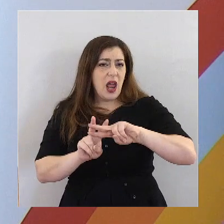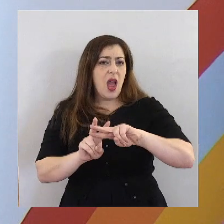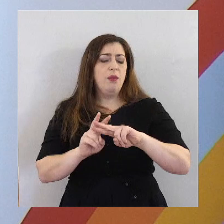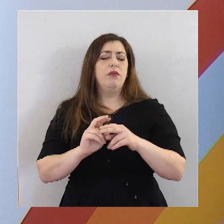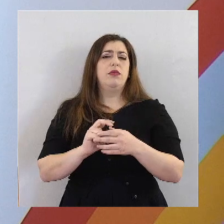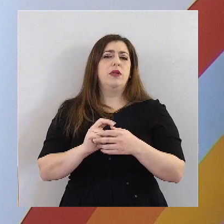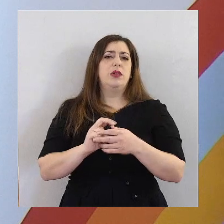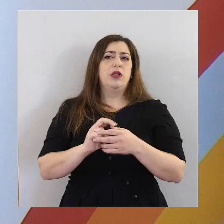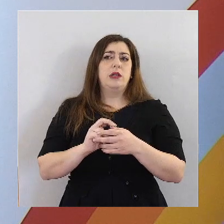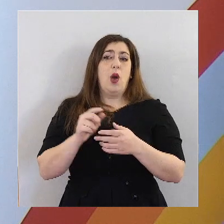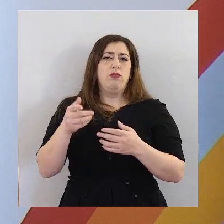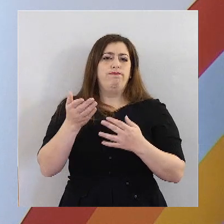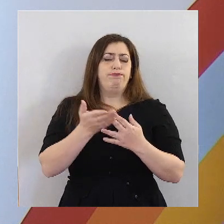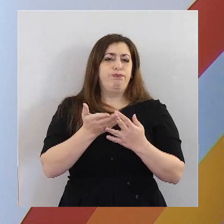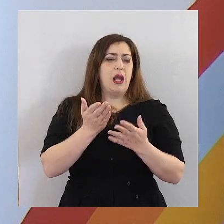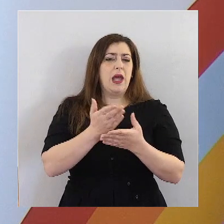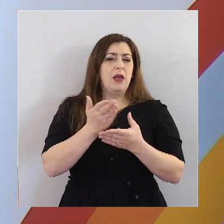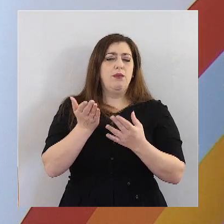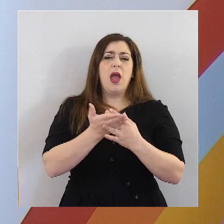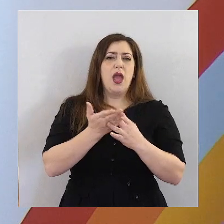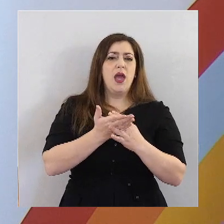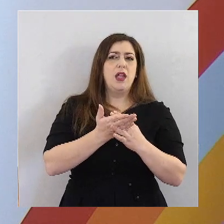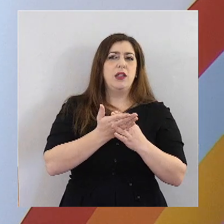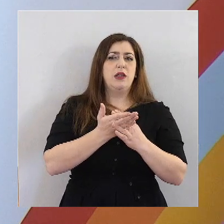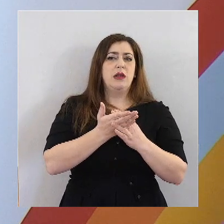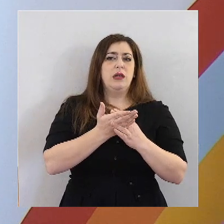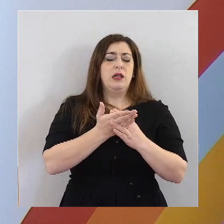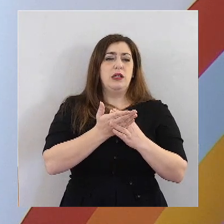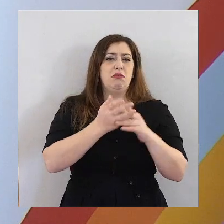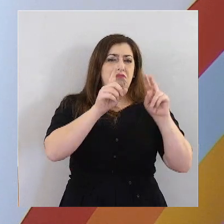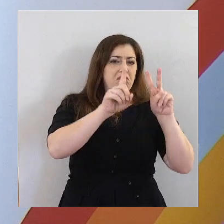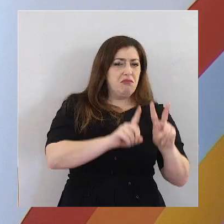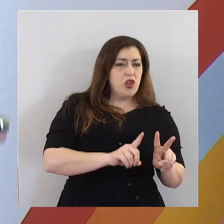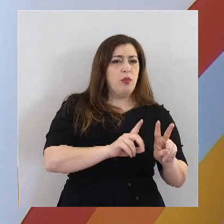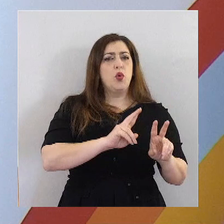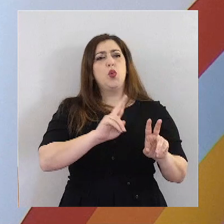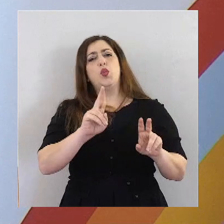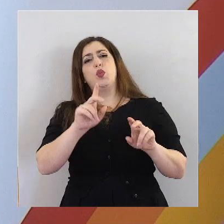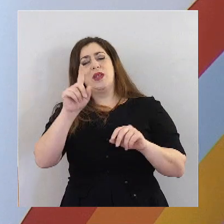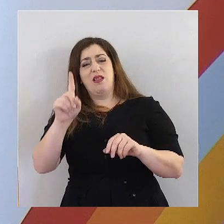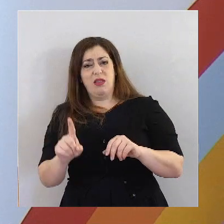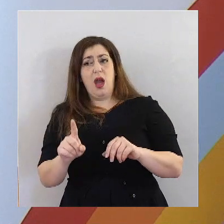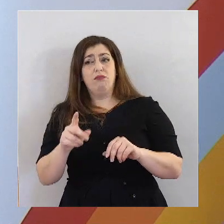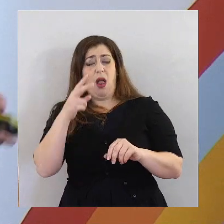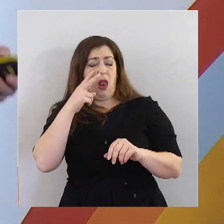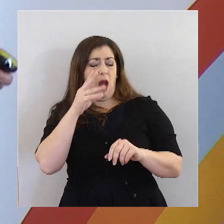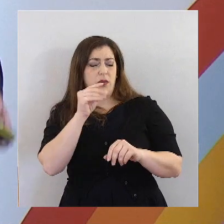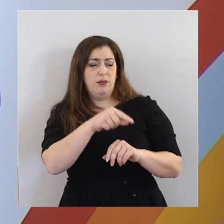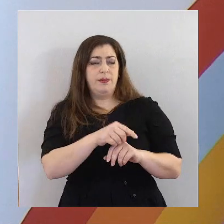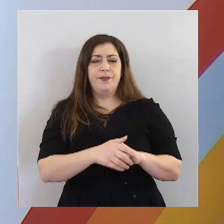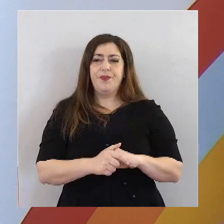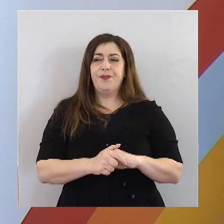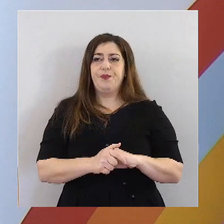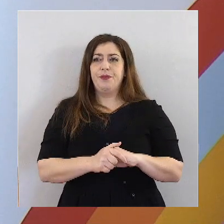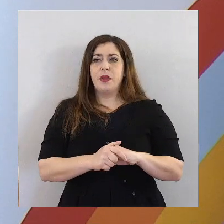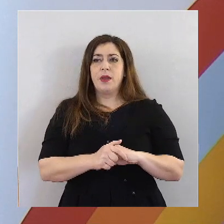December and January. So last December and January 2022. Finally, just